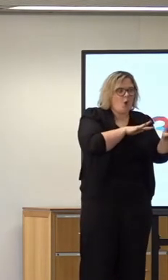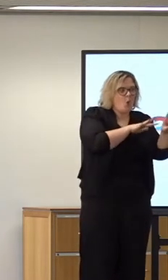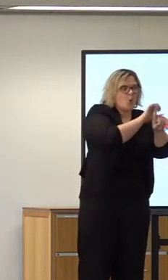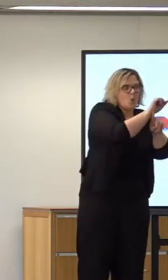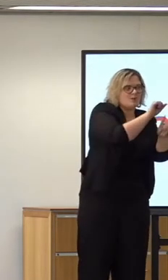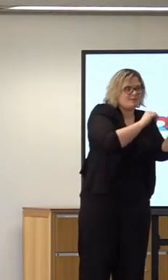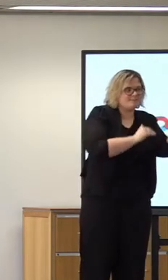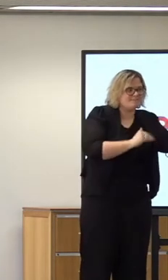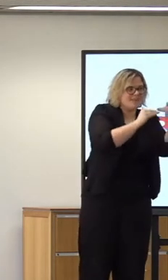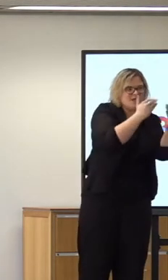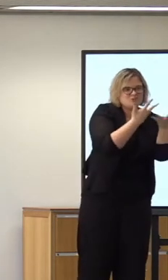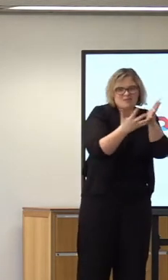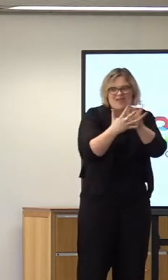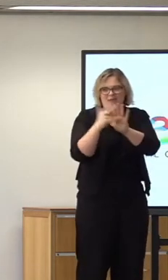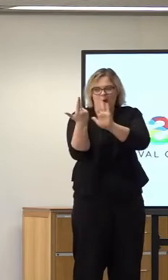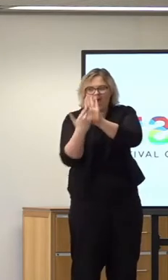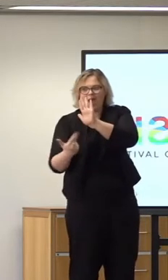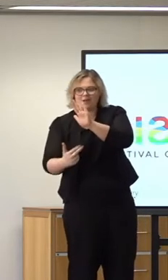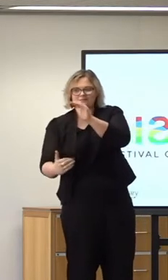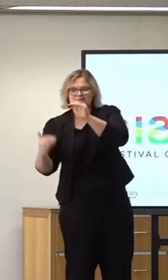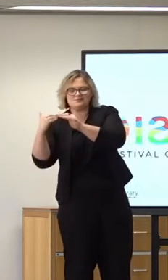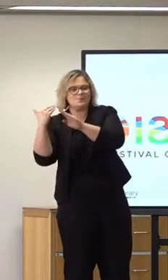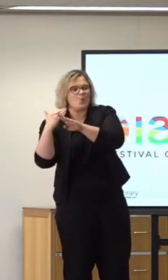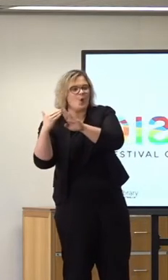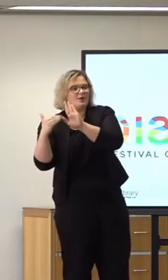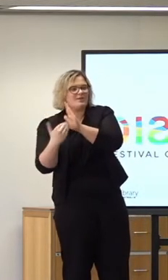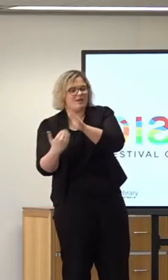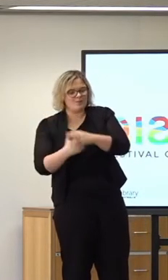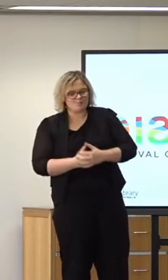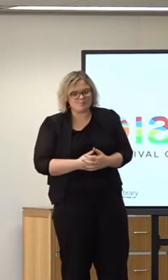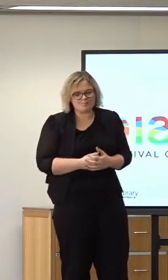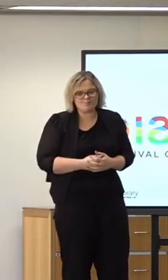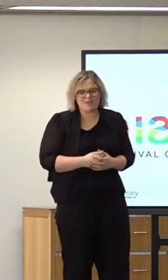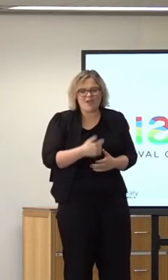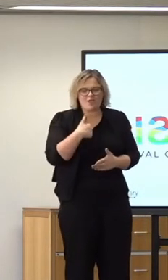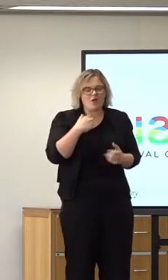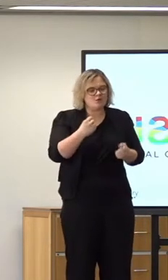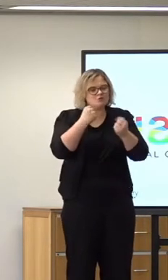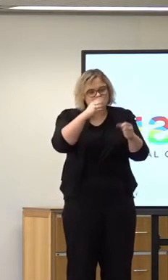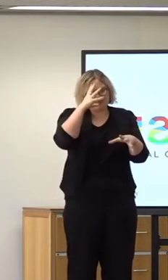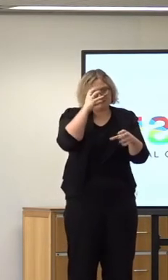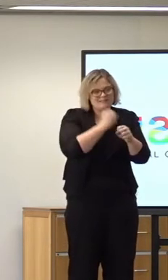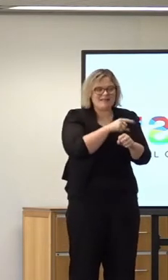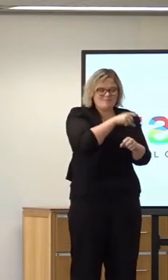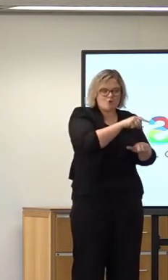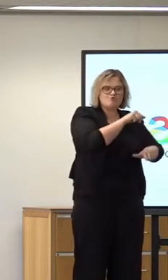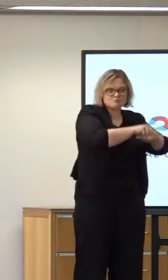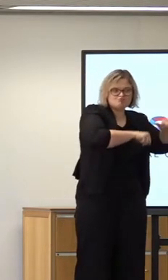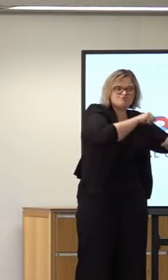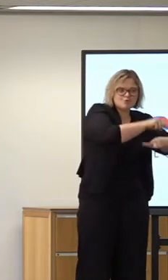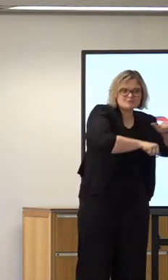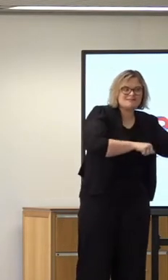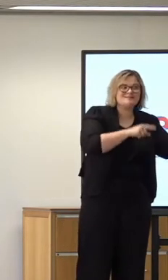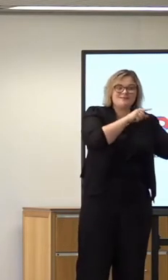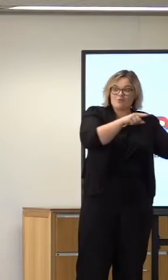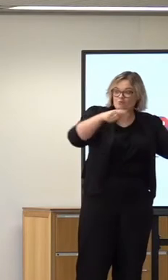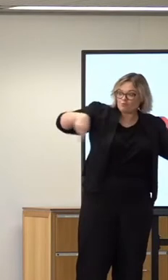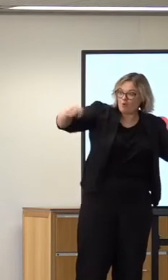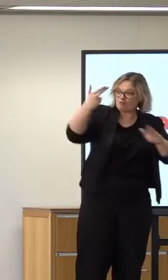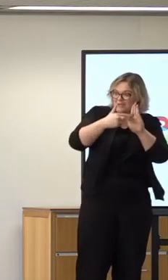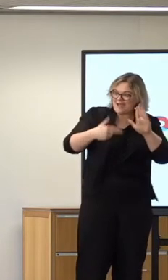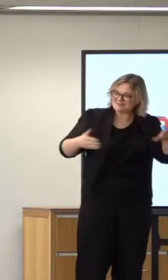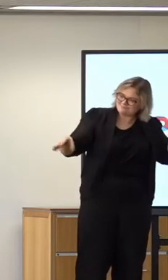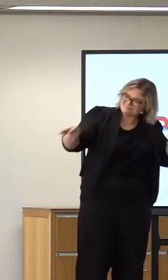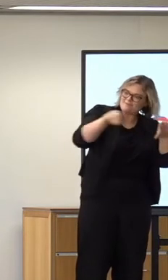and I've seen them in quite a singular way. And I really, I do strongly believe that those processes of bringing those voices in, it really...